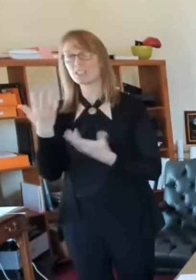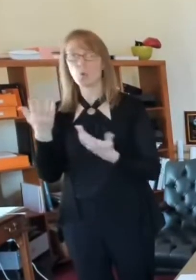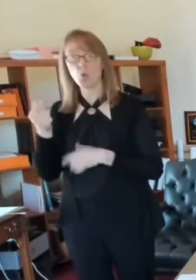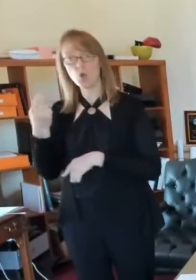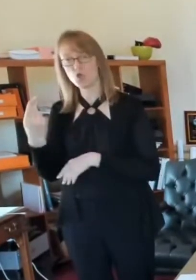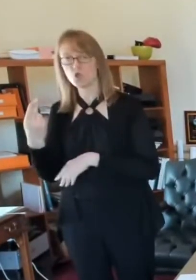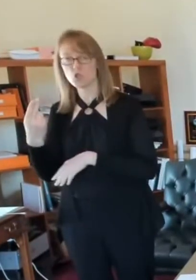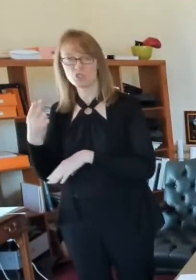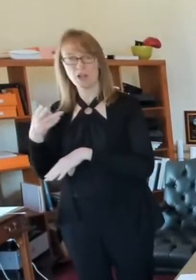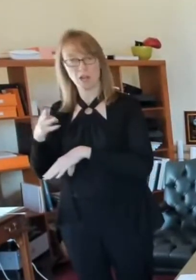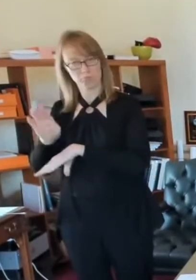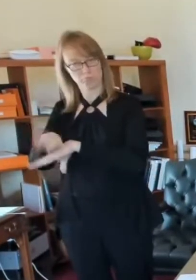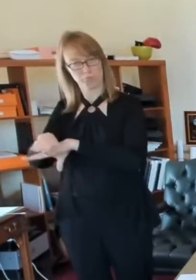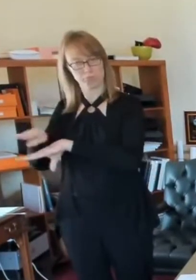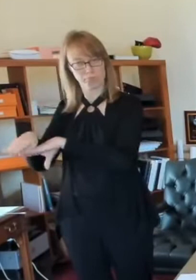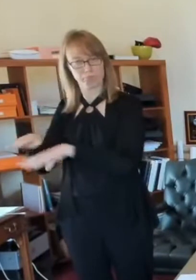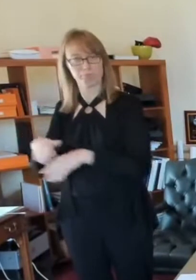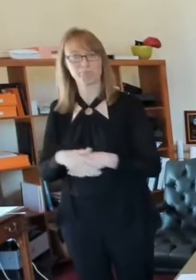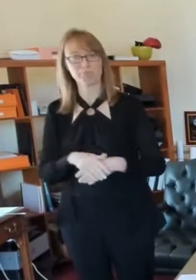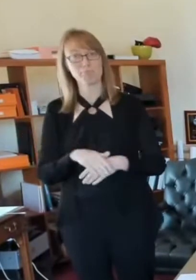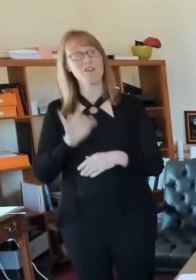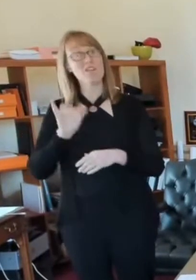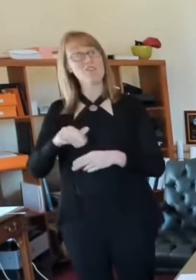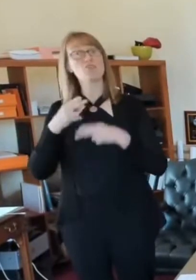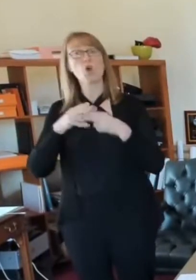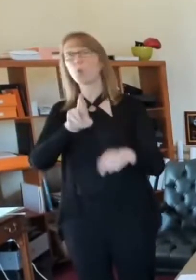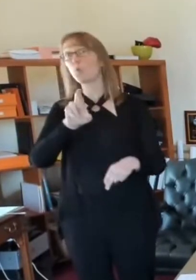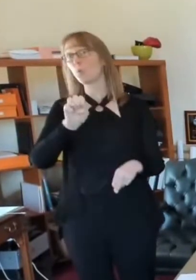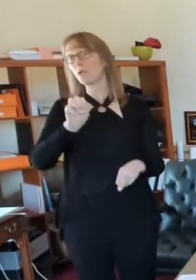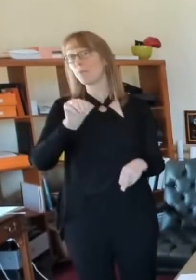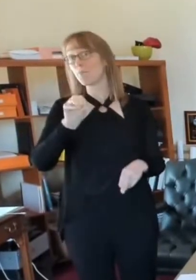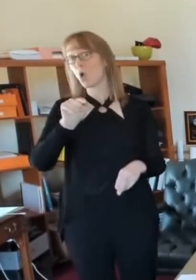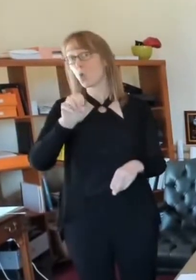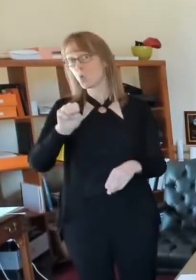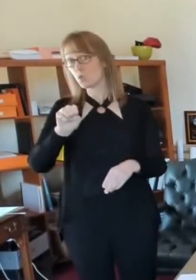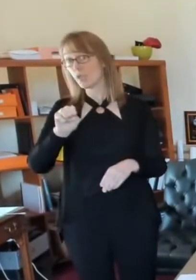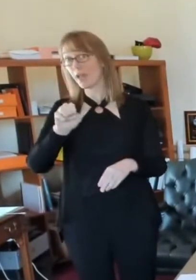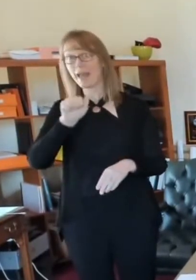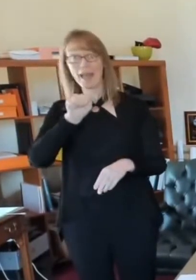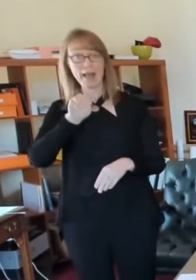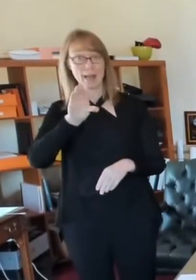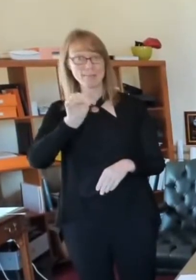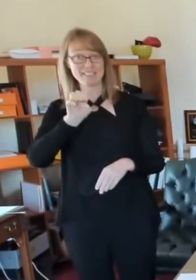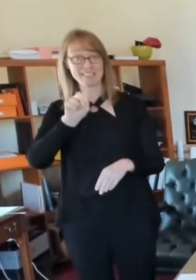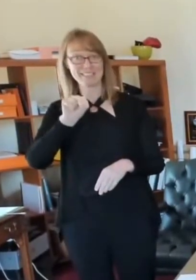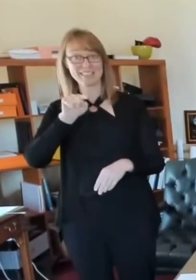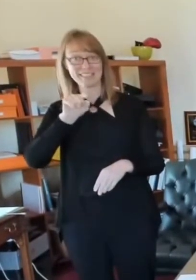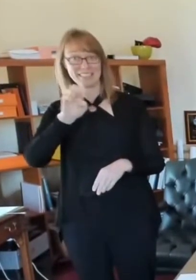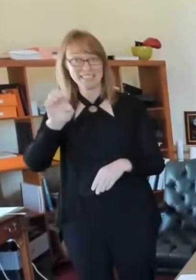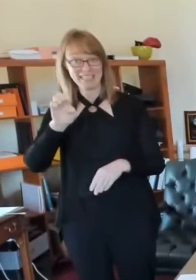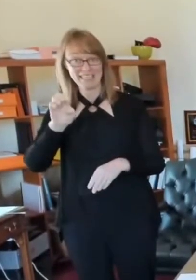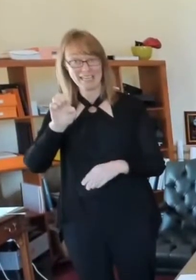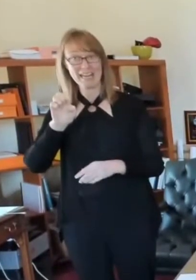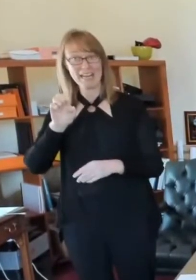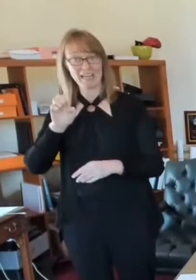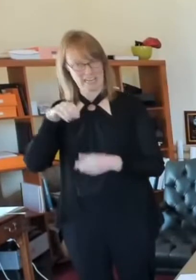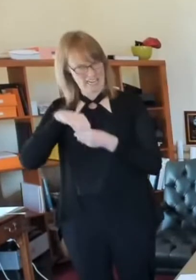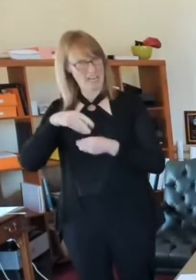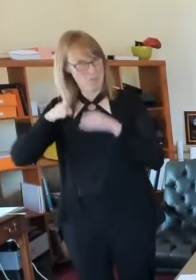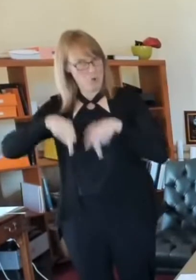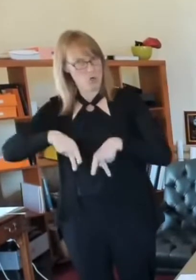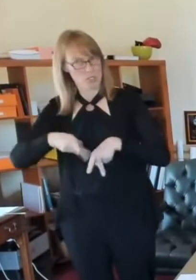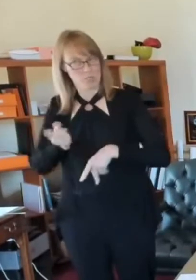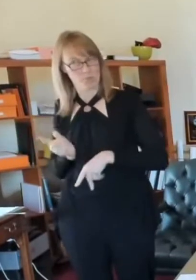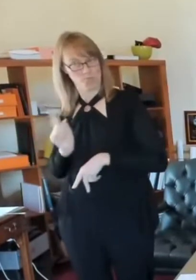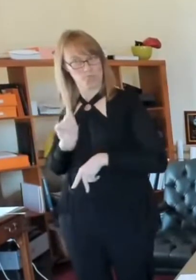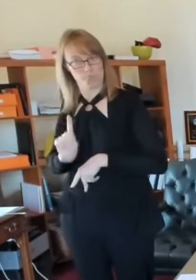remote absentee voting, in-person absentee voting. It's all electronic voting, no paper ballots,